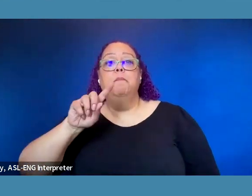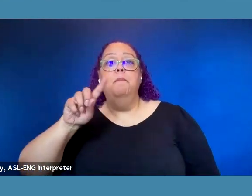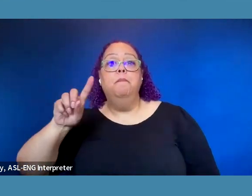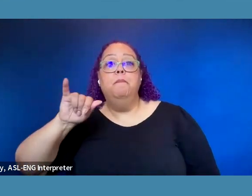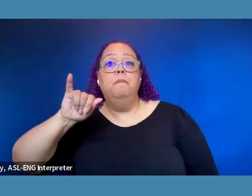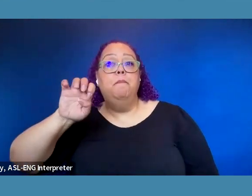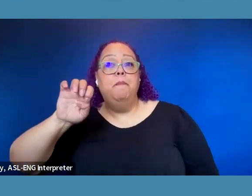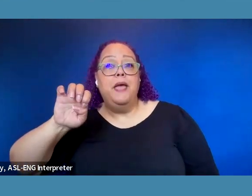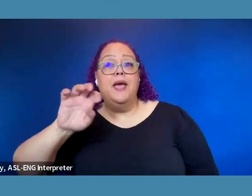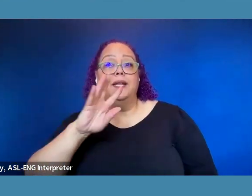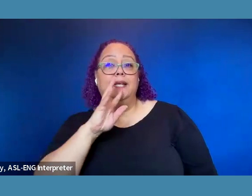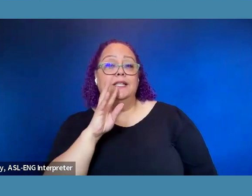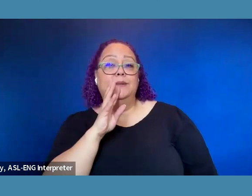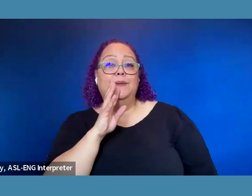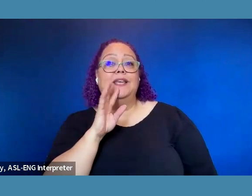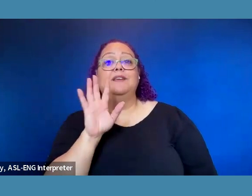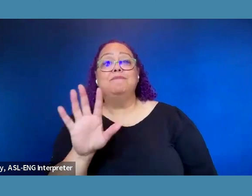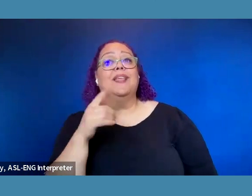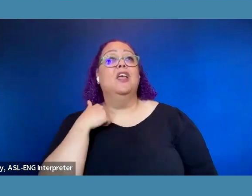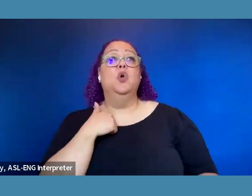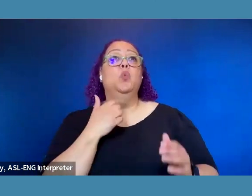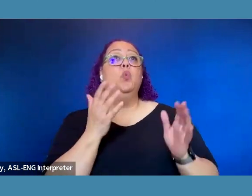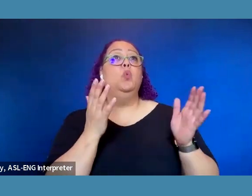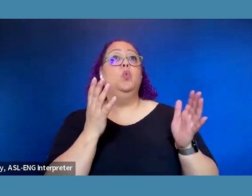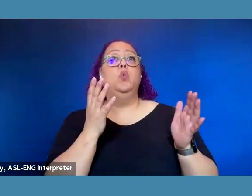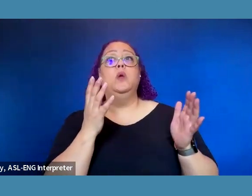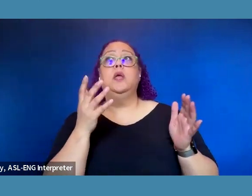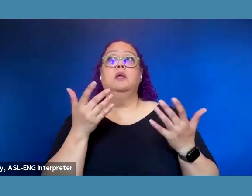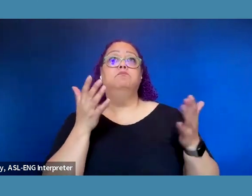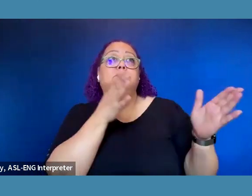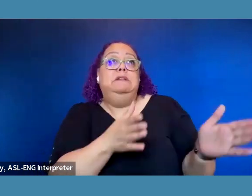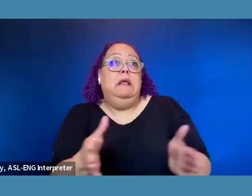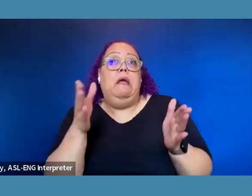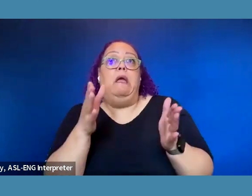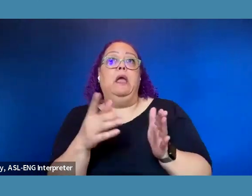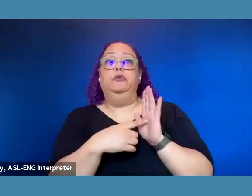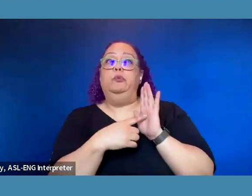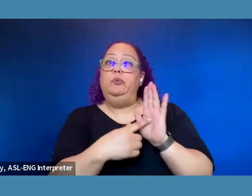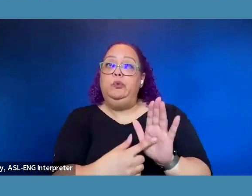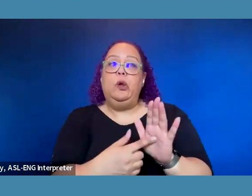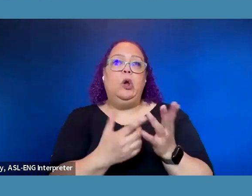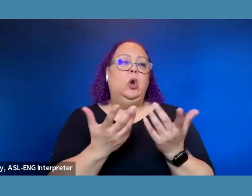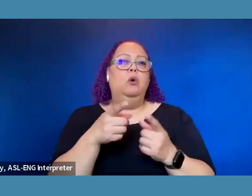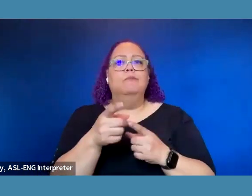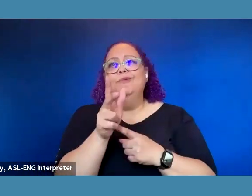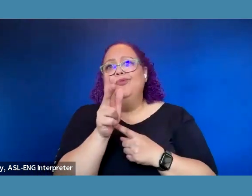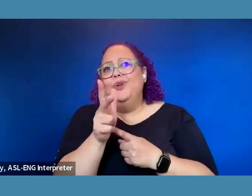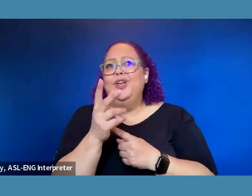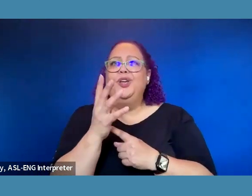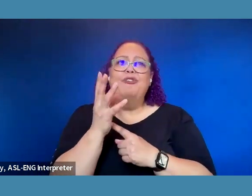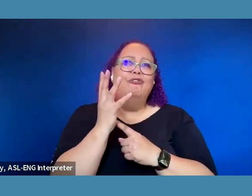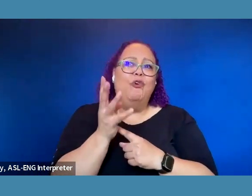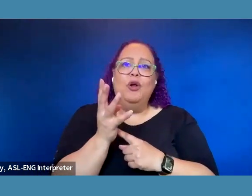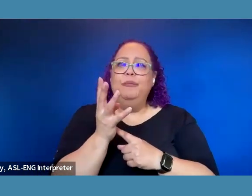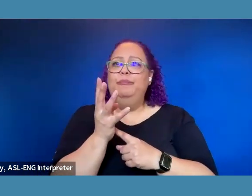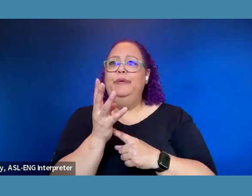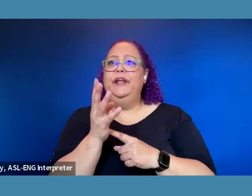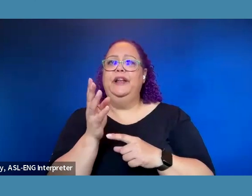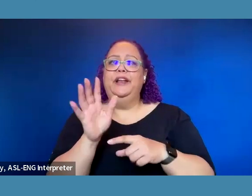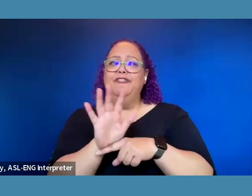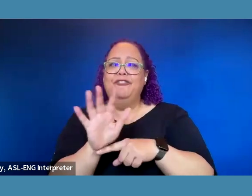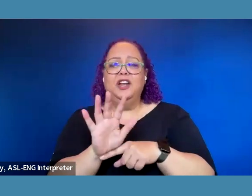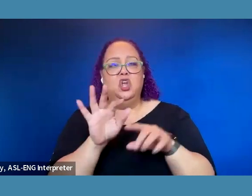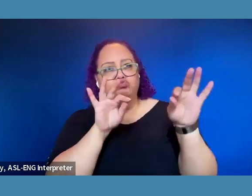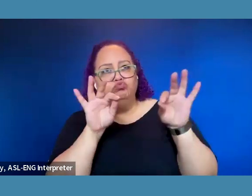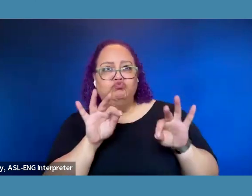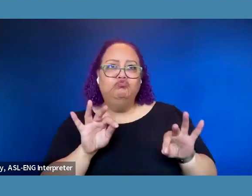we were going to play this video because this is a great short 3 to 4 minute video about how to use accessible